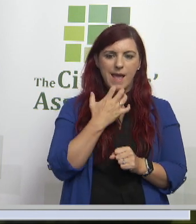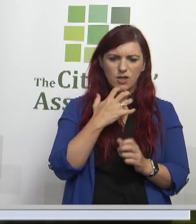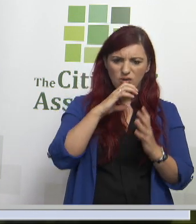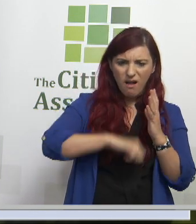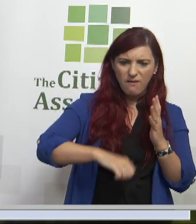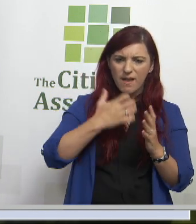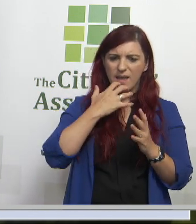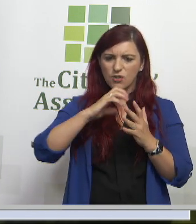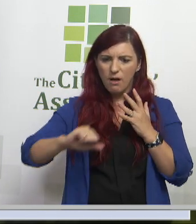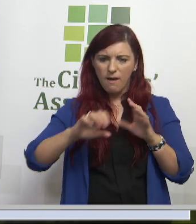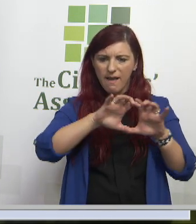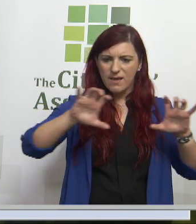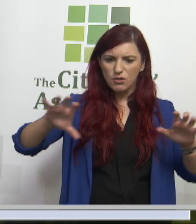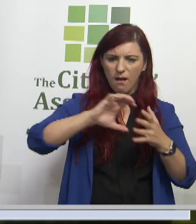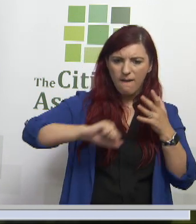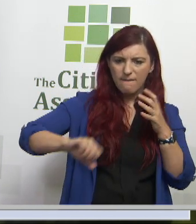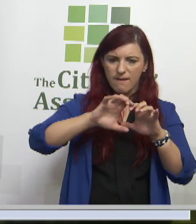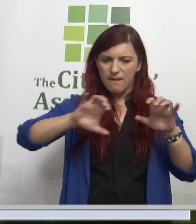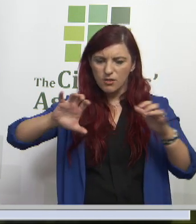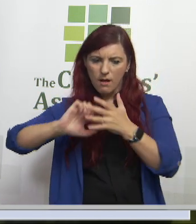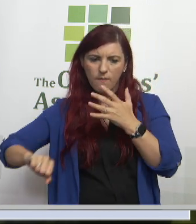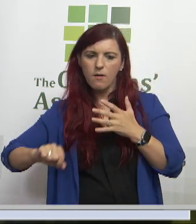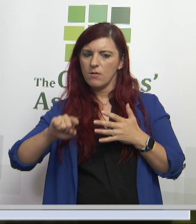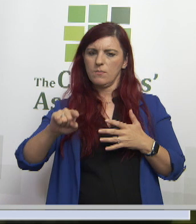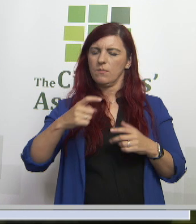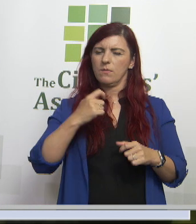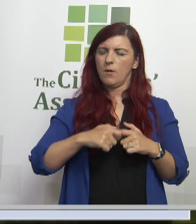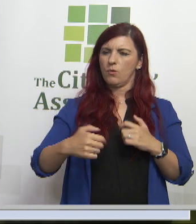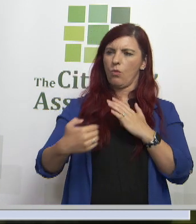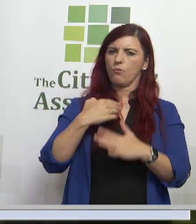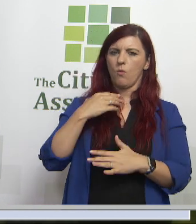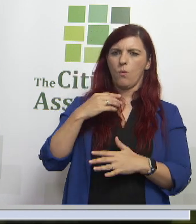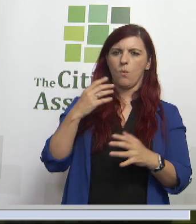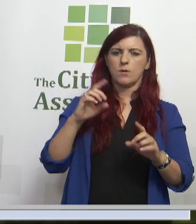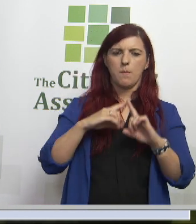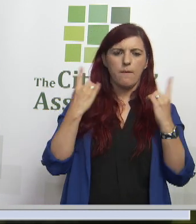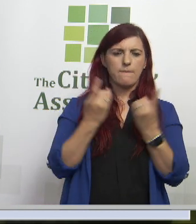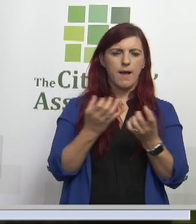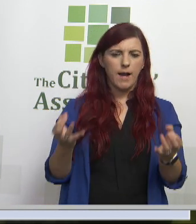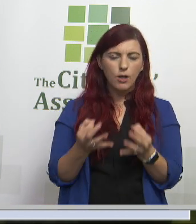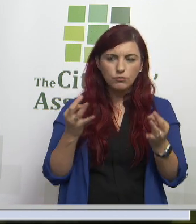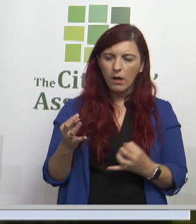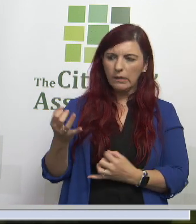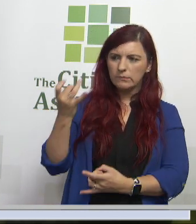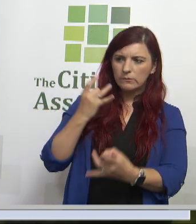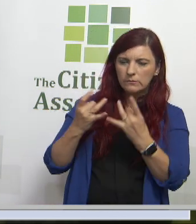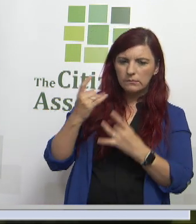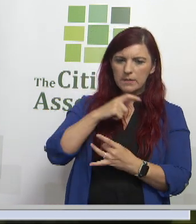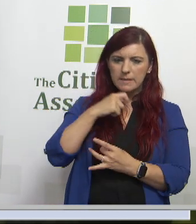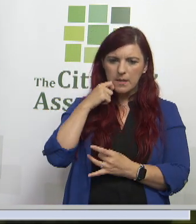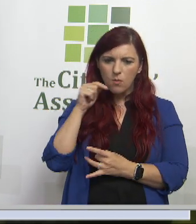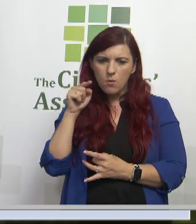but we hadn't any EIAs coming in through the Department of Agriculture, which were looking for, saying that fields are